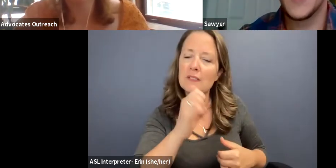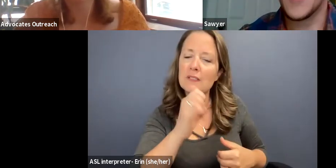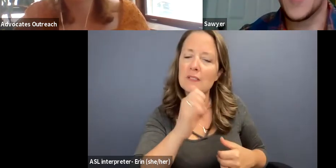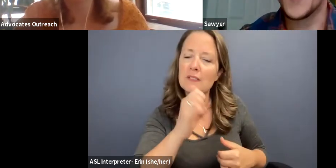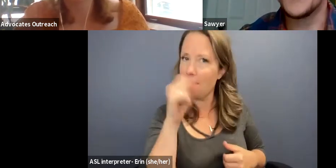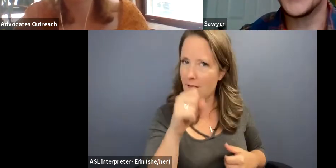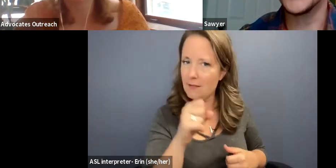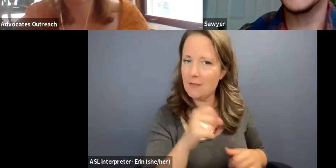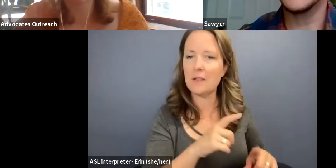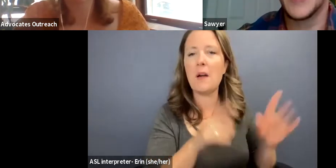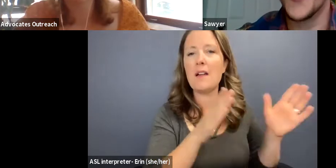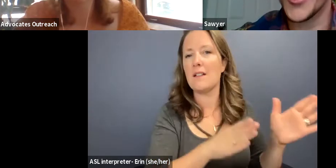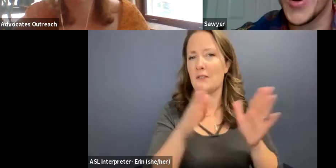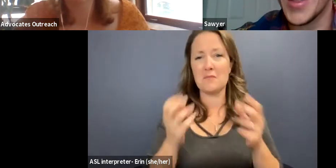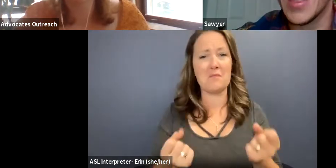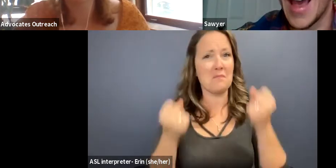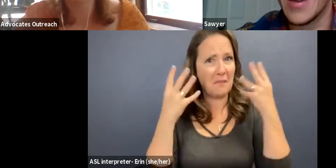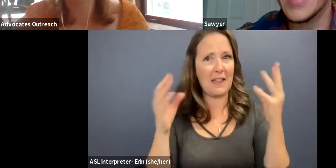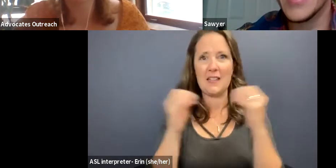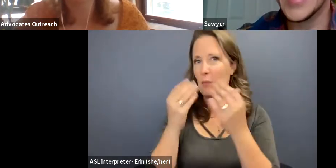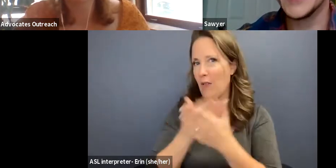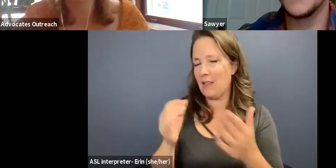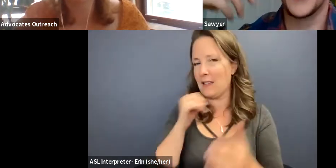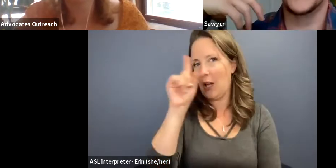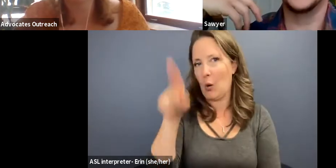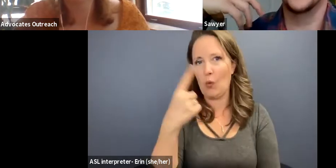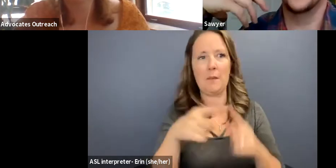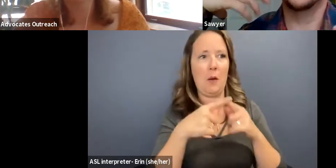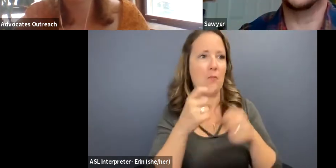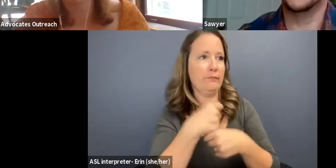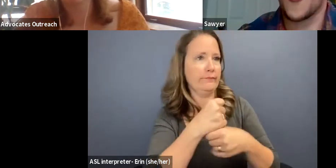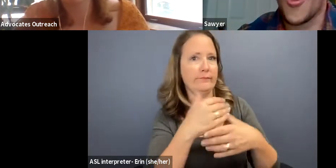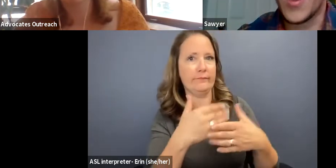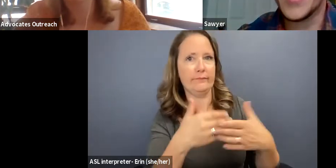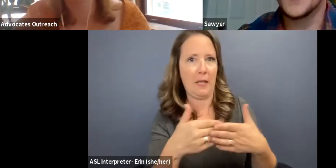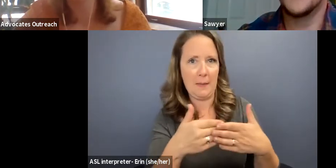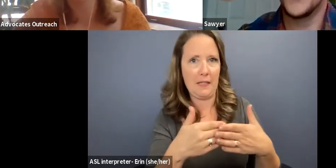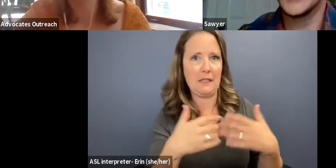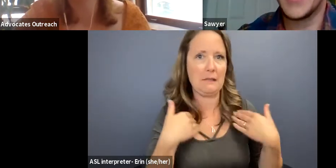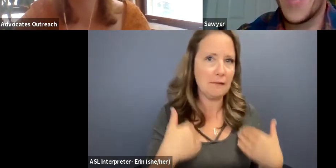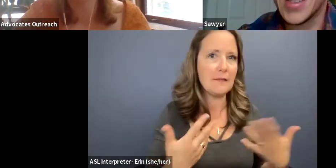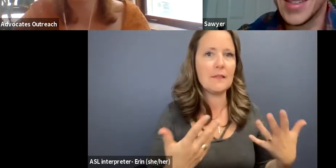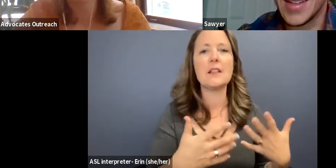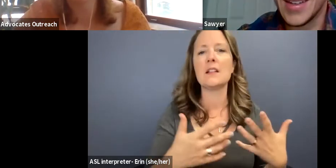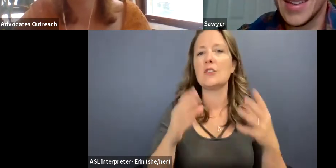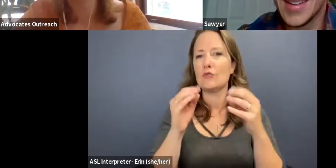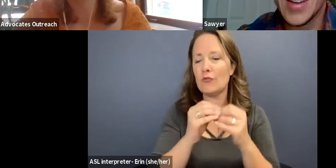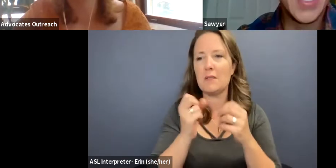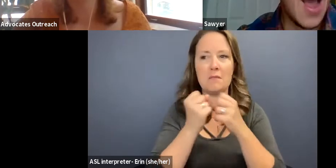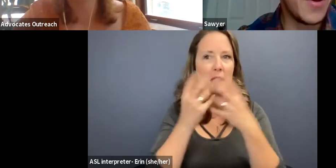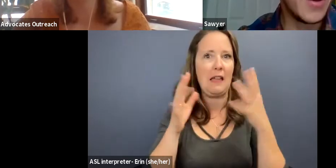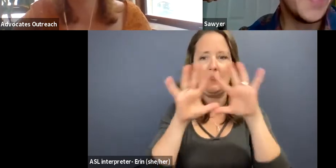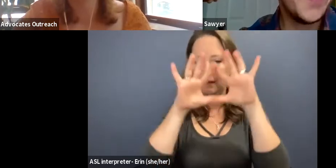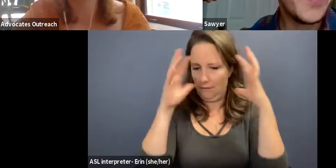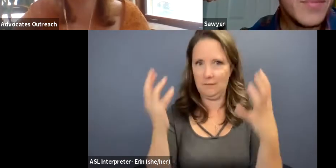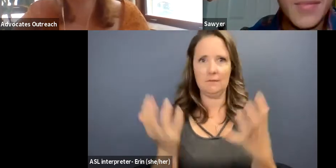so we should probably like define that word, or just identify like, what are some of the things that would mean?